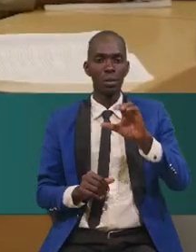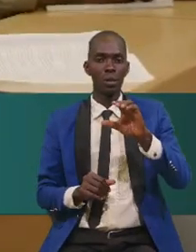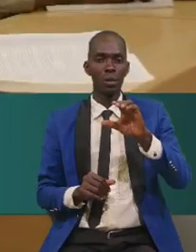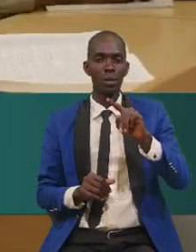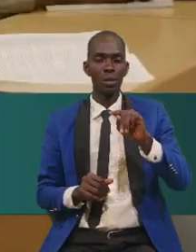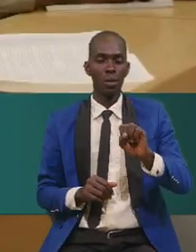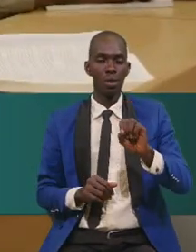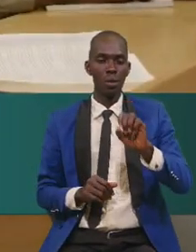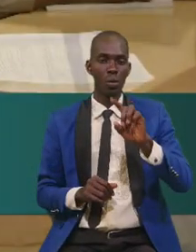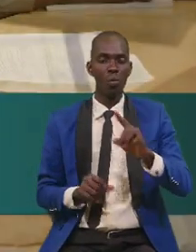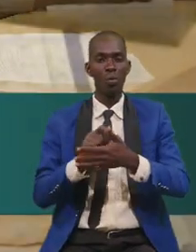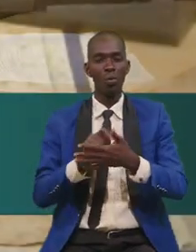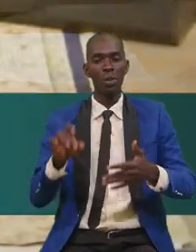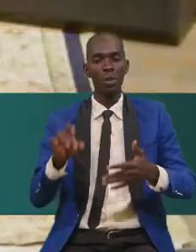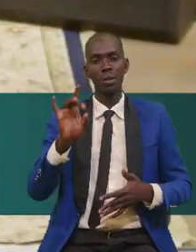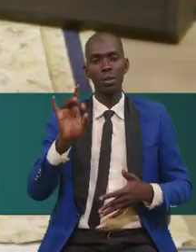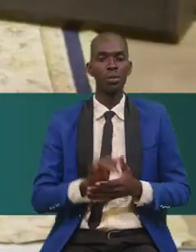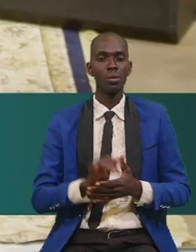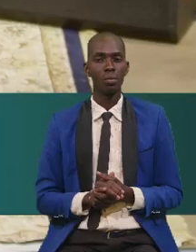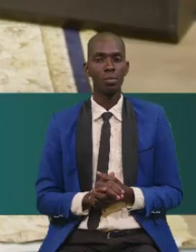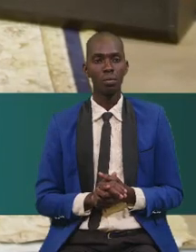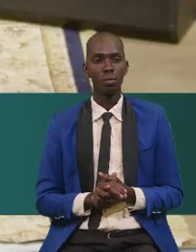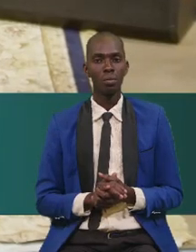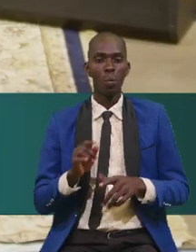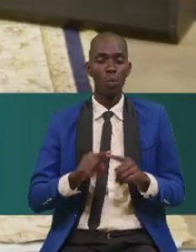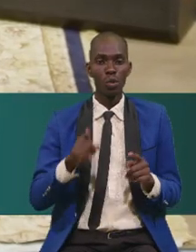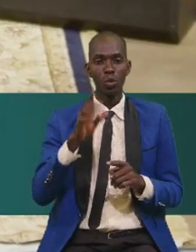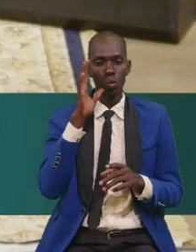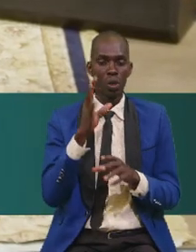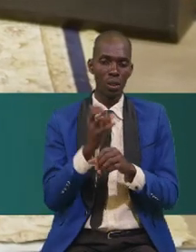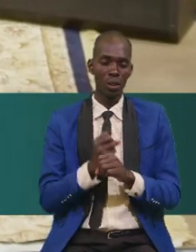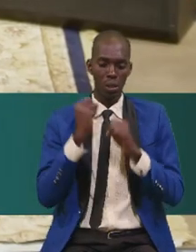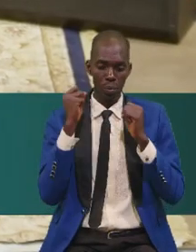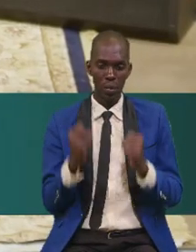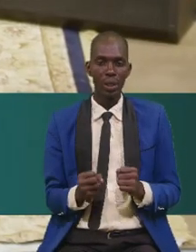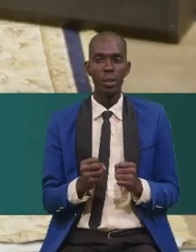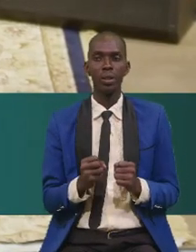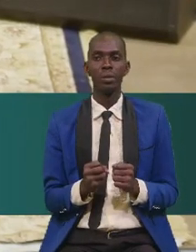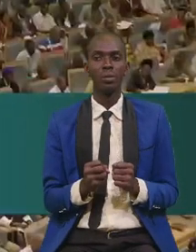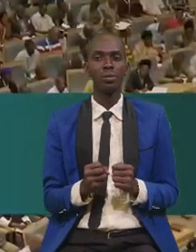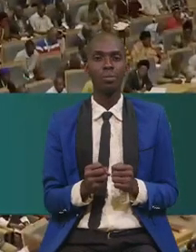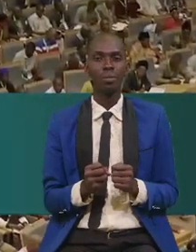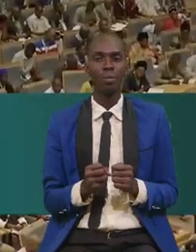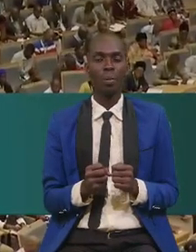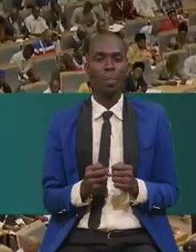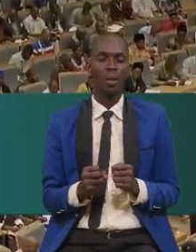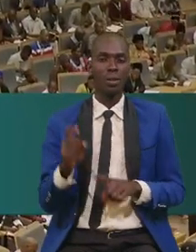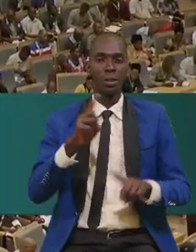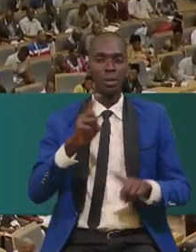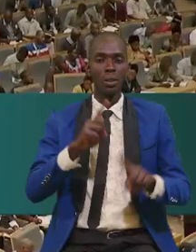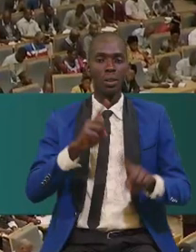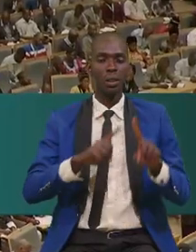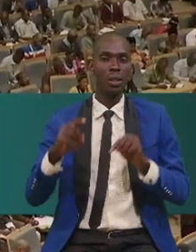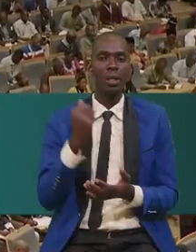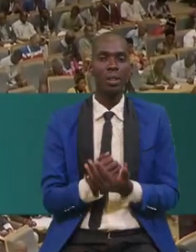verse 8, but ye shall receive power. Will you say amen to that one?